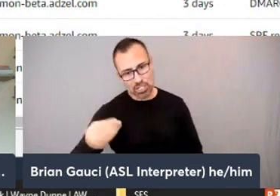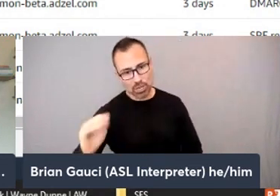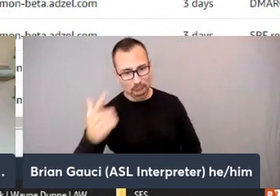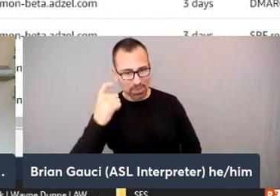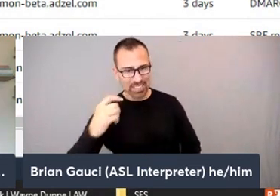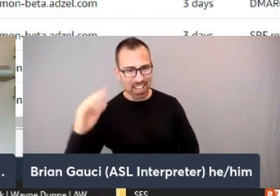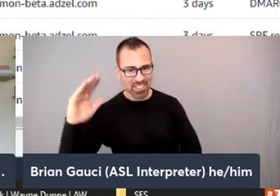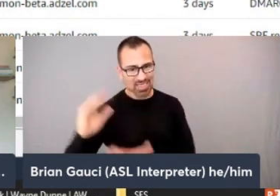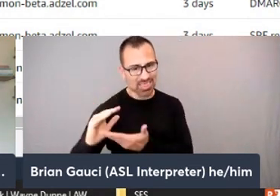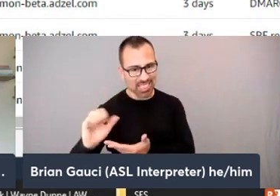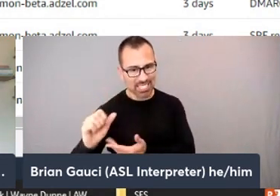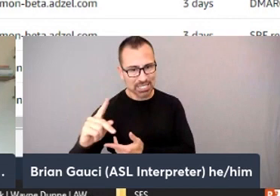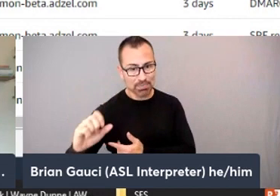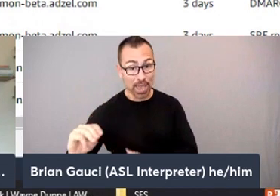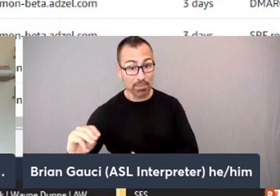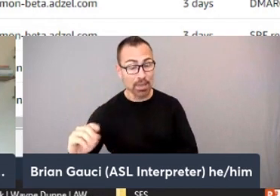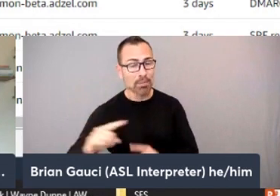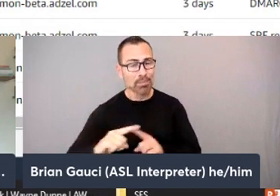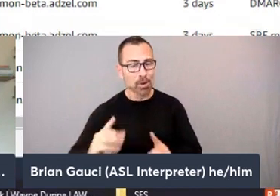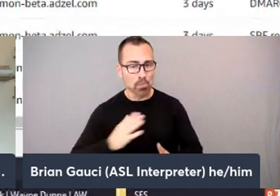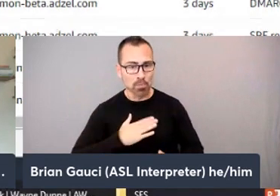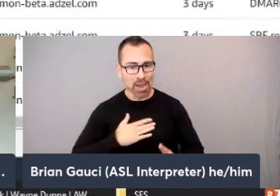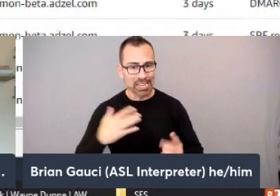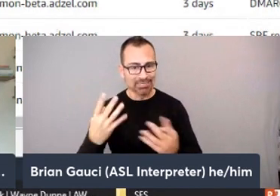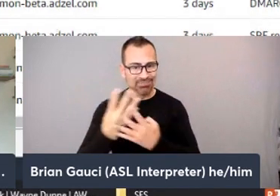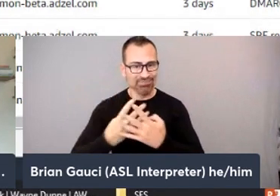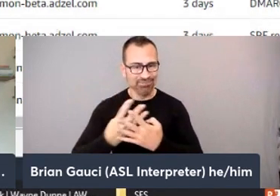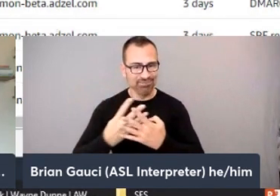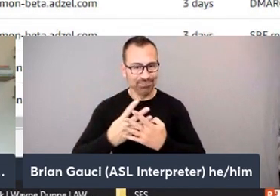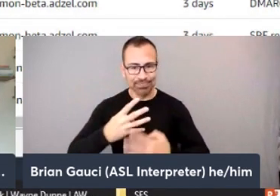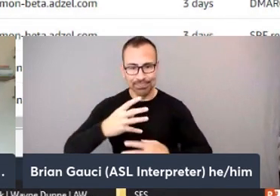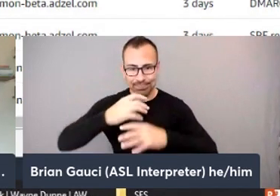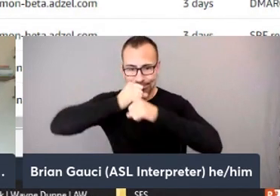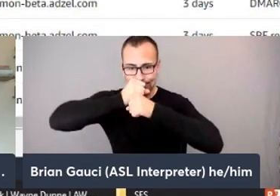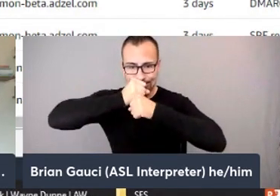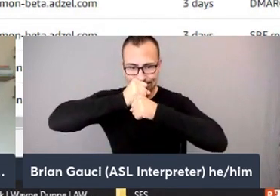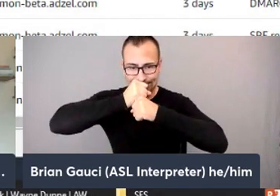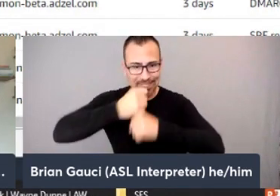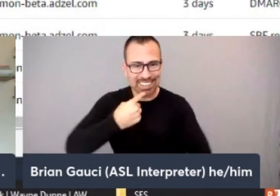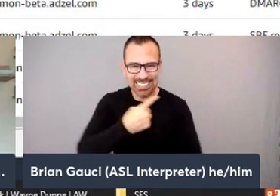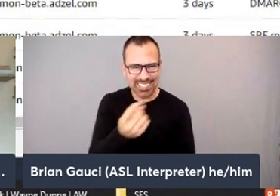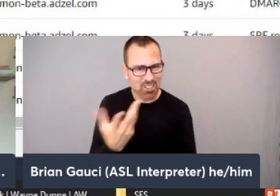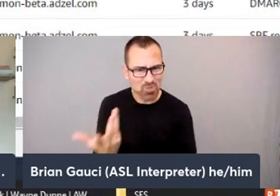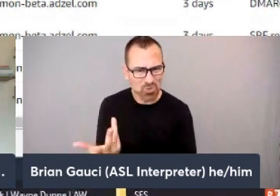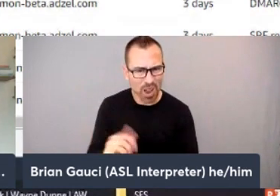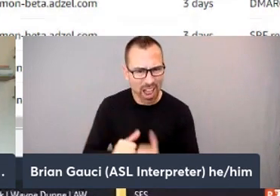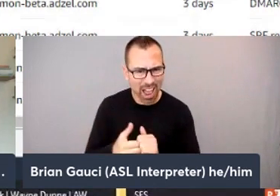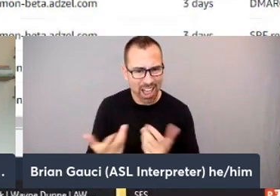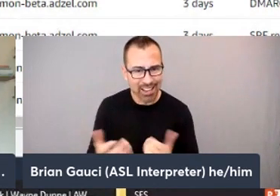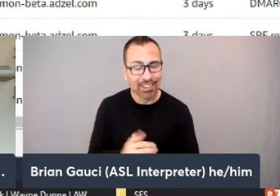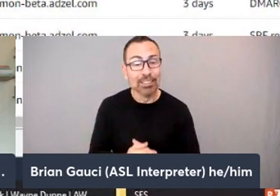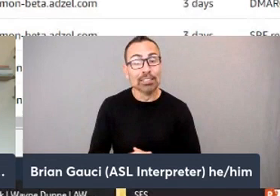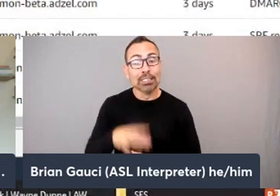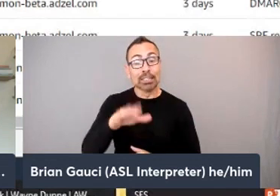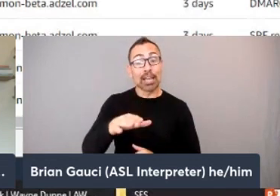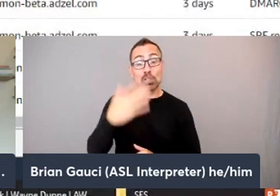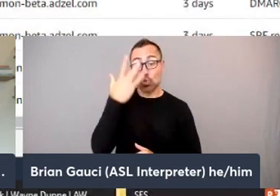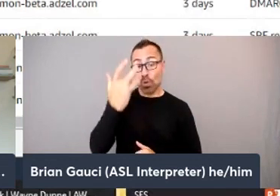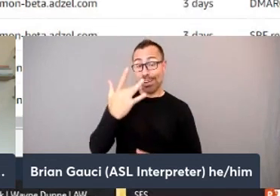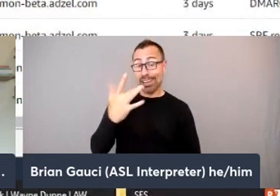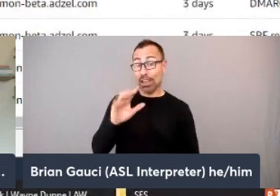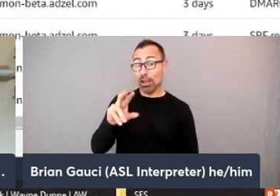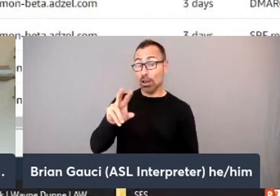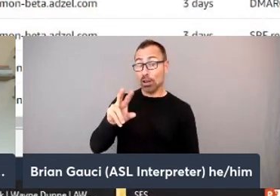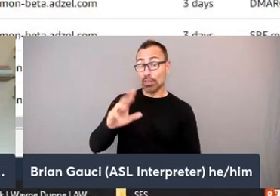not going to tell you how I do that. And that's one of the benefits of having something like Virtual Deliverability Manager, because it